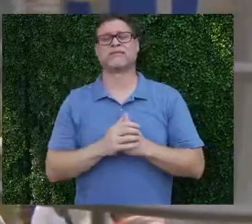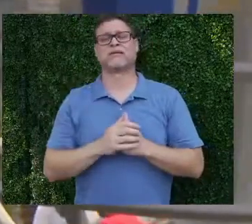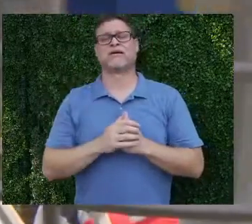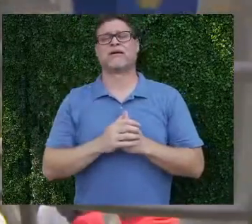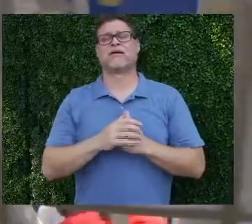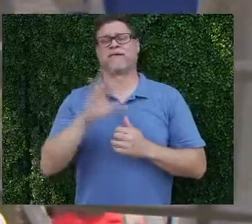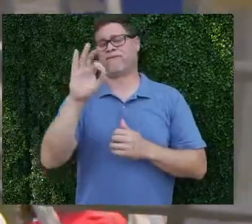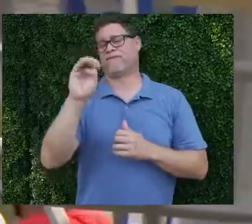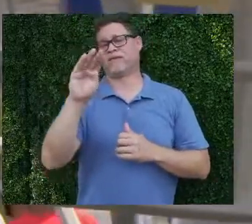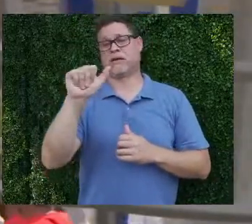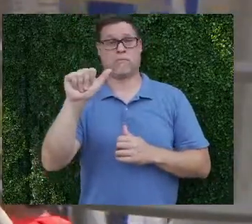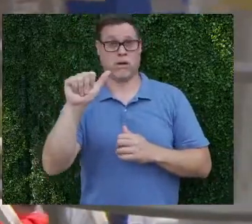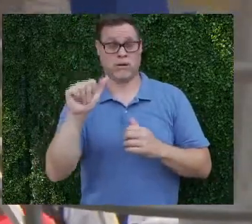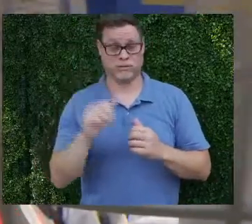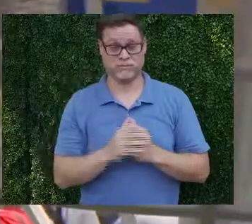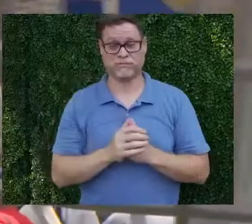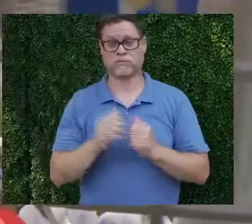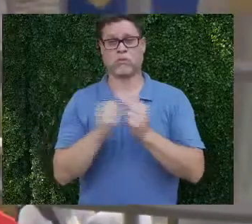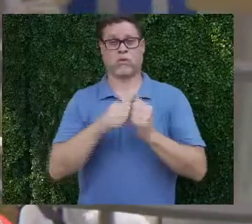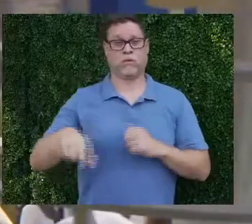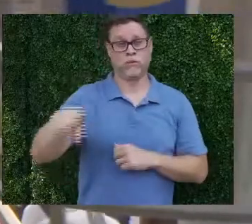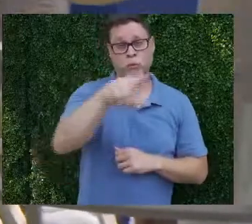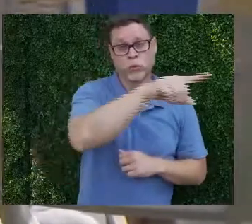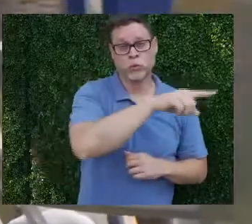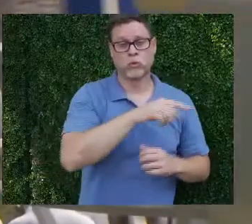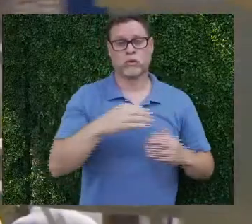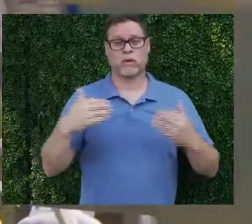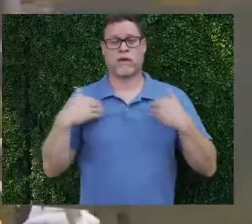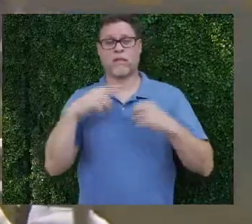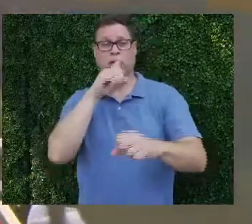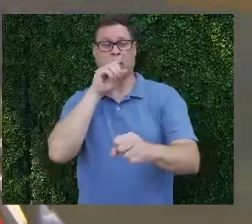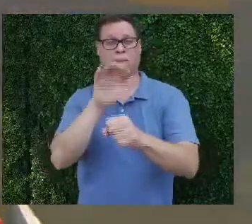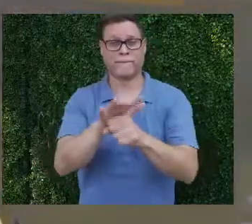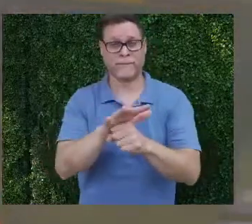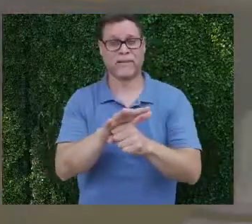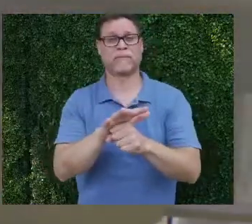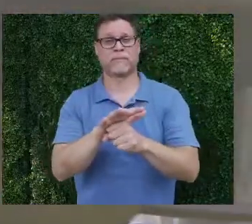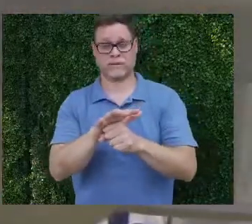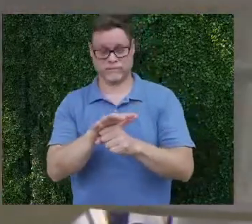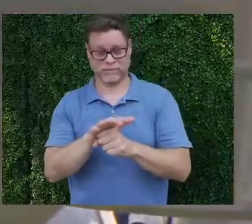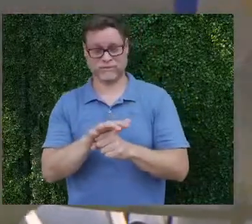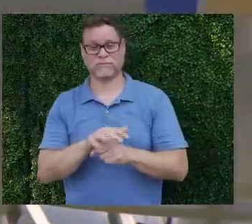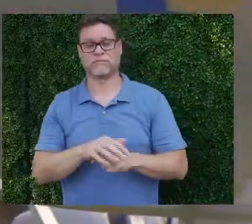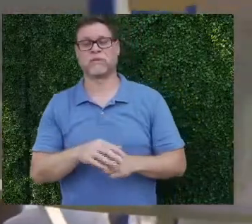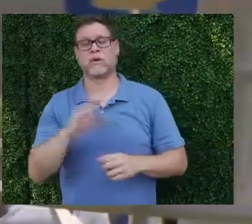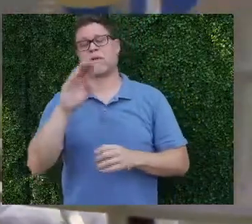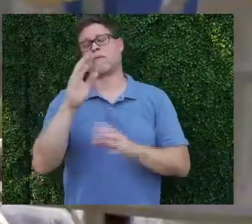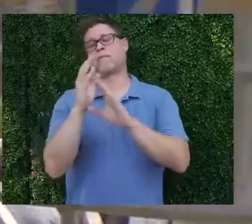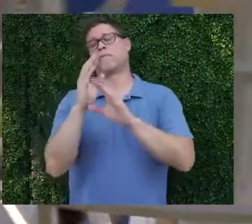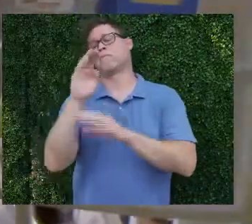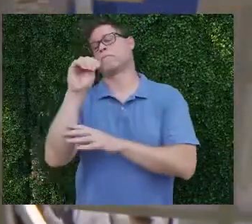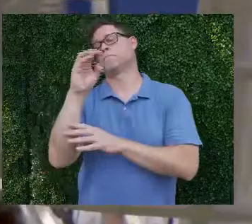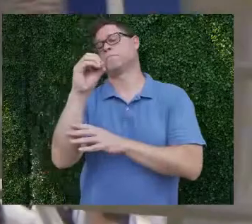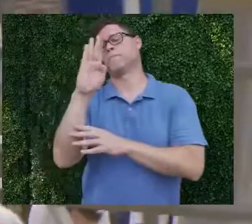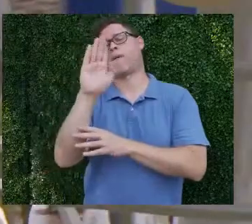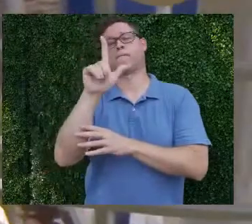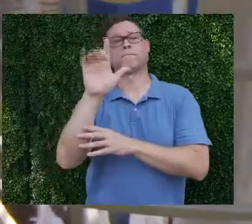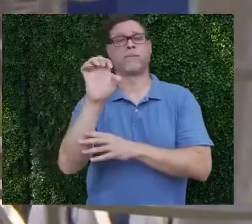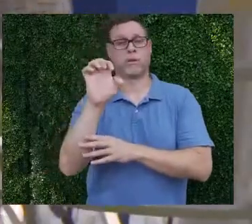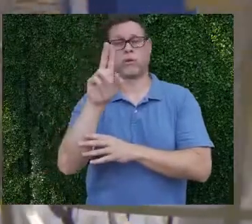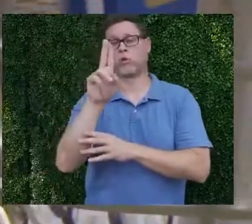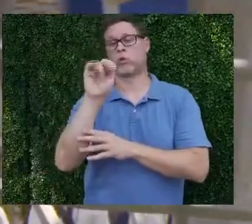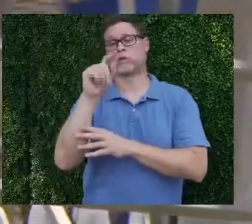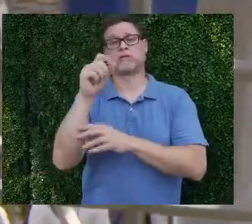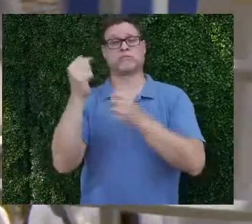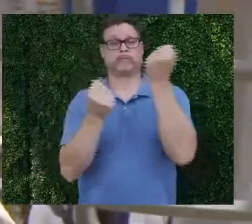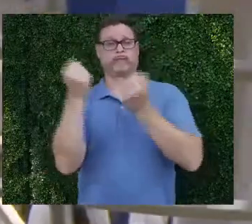also FEMA, yourself, and we also had the commitment that we were going to have mobile units. Mobile units have saved my community, because